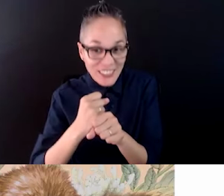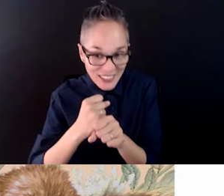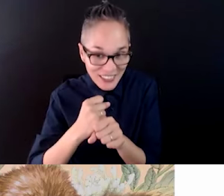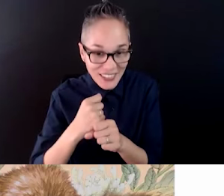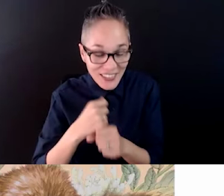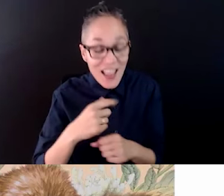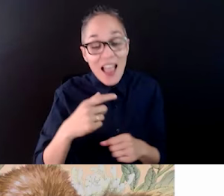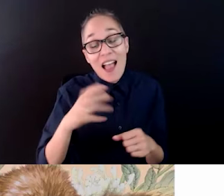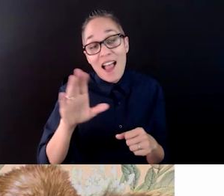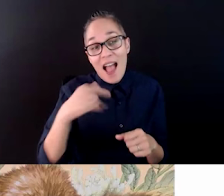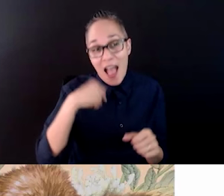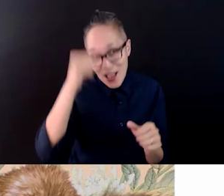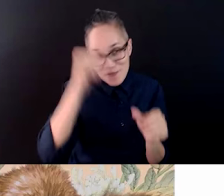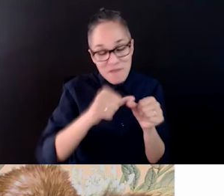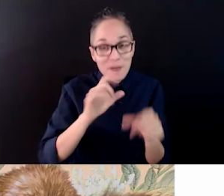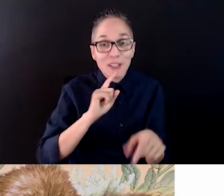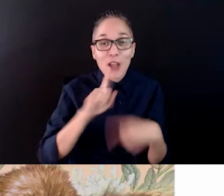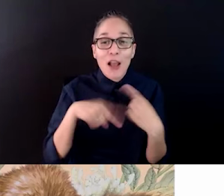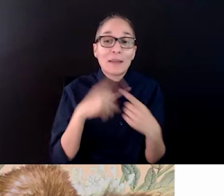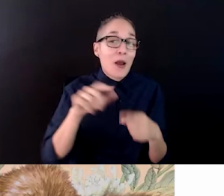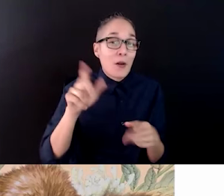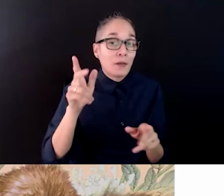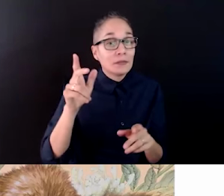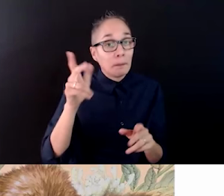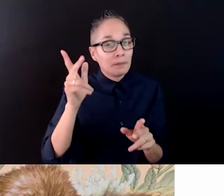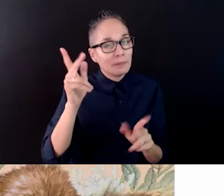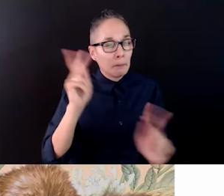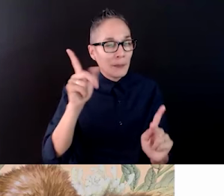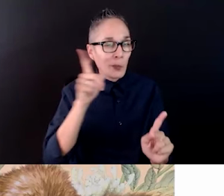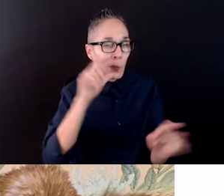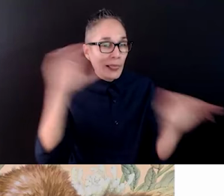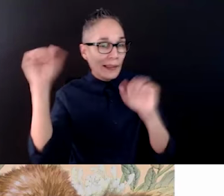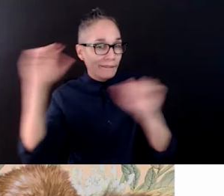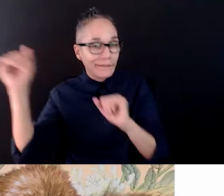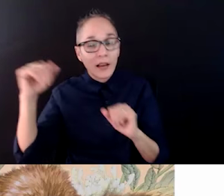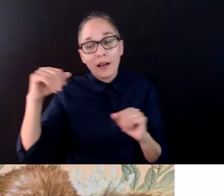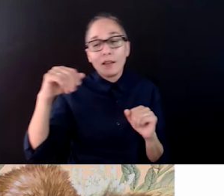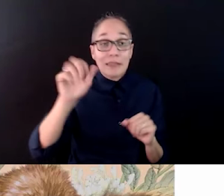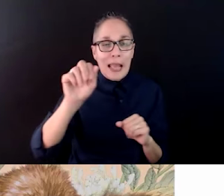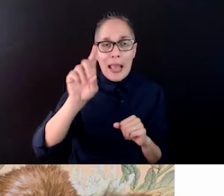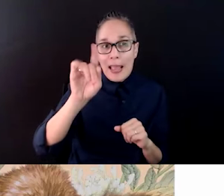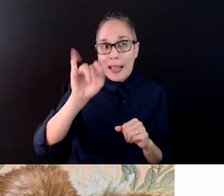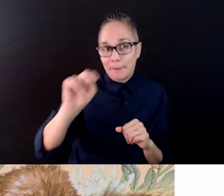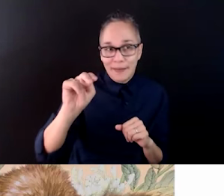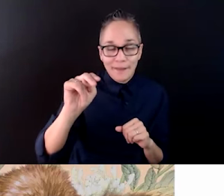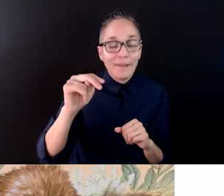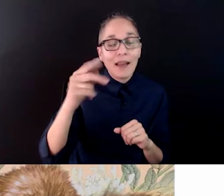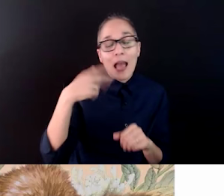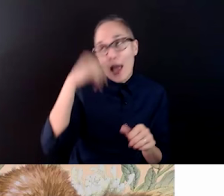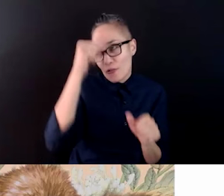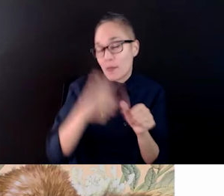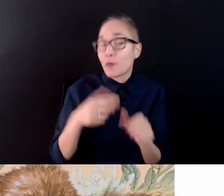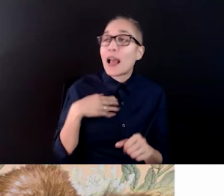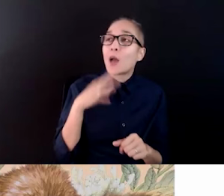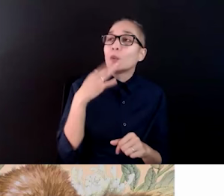And I remember you talking about administrators leaving. And I'm sorry if you've heard this story, but I remember when I was 18